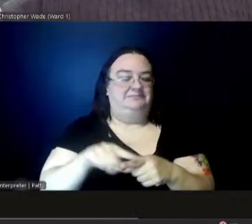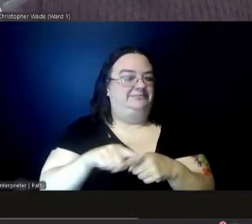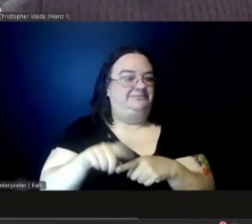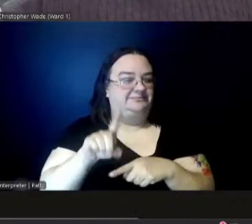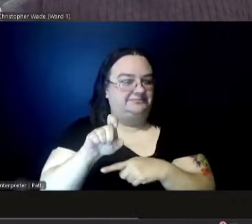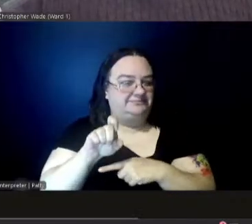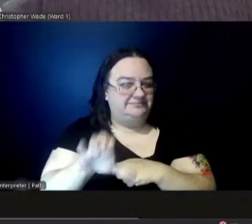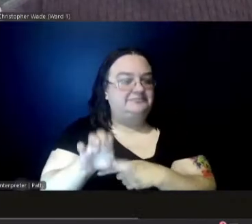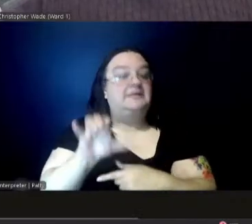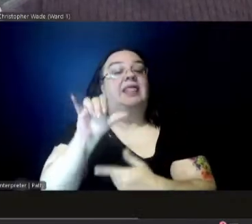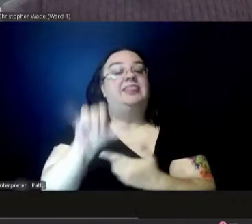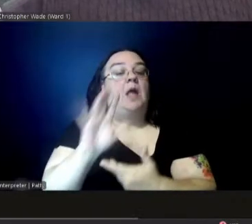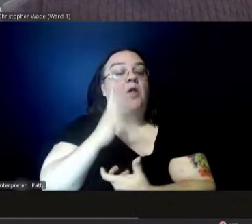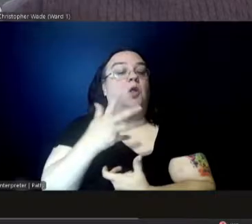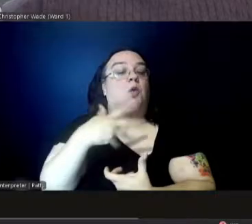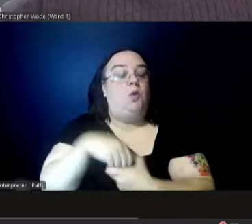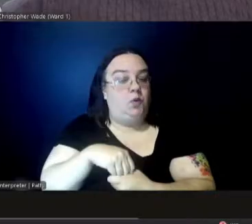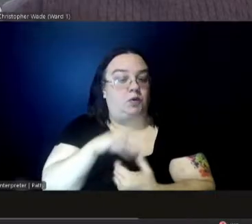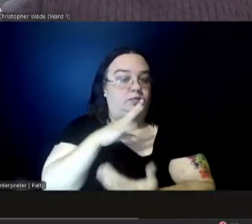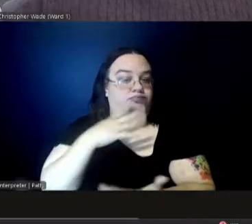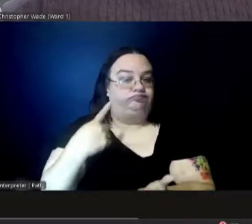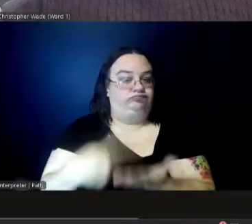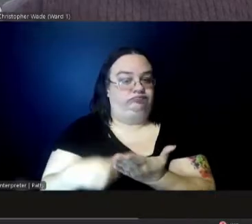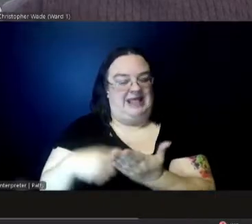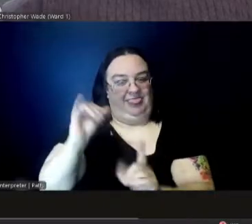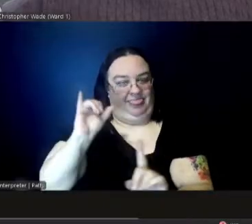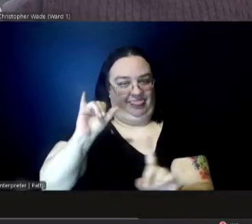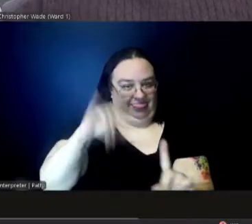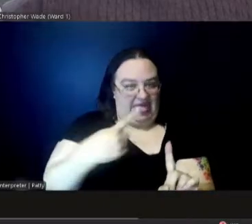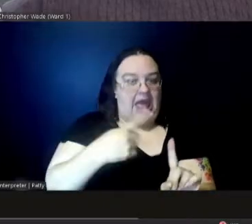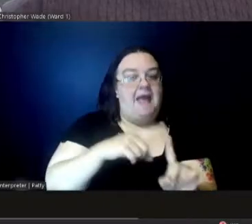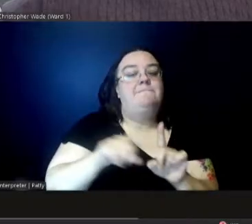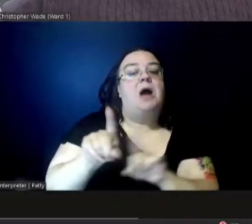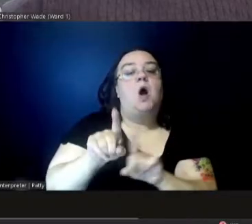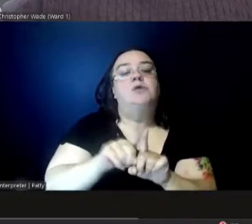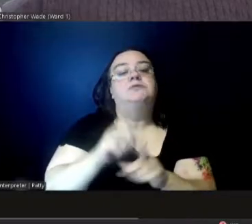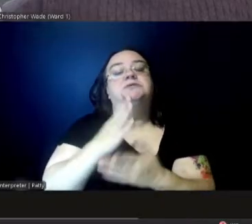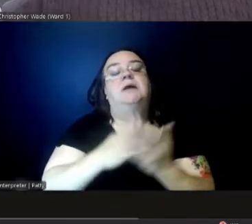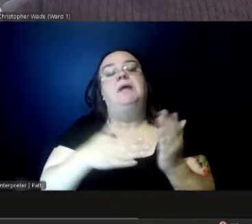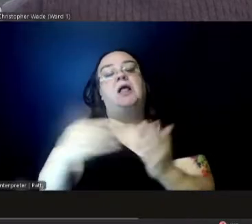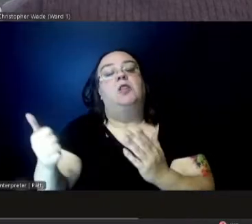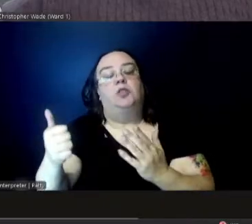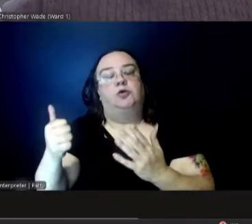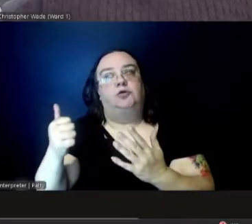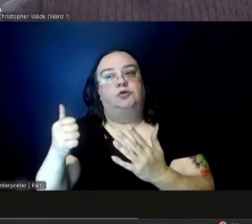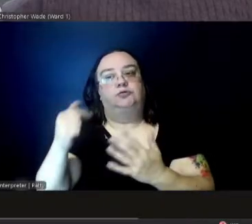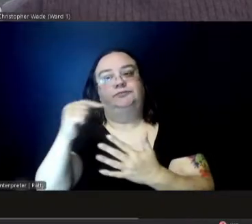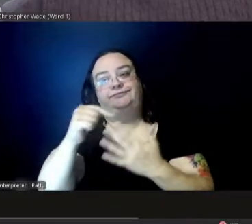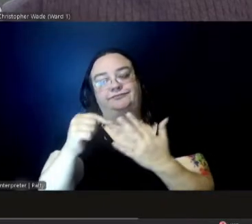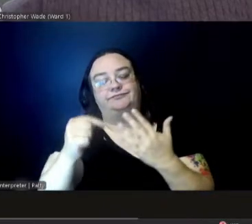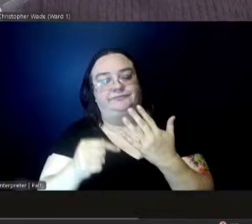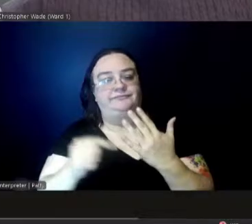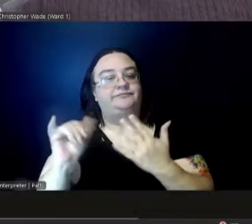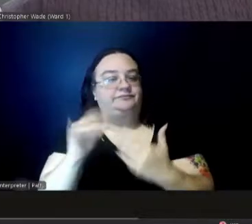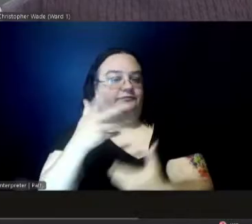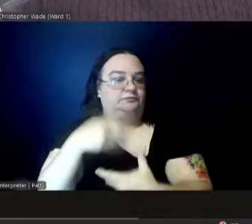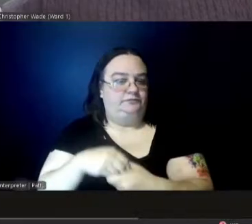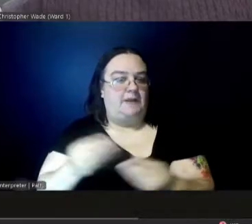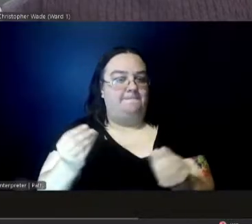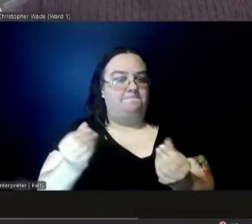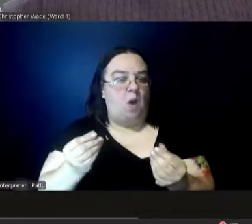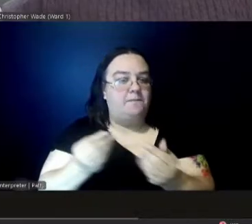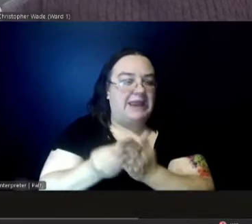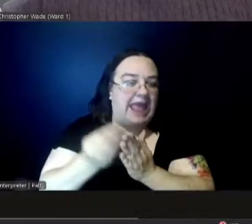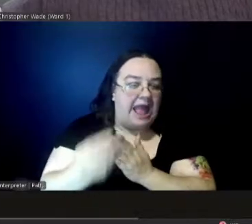include the discussion, but also some other items, including property acquisition and other